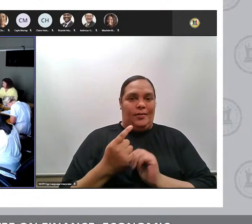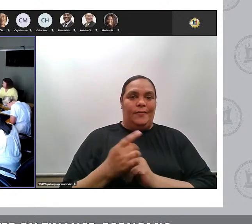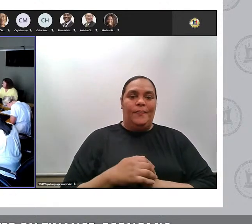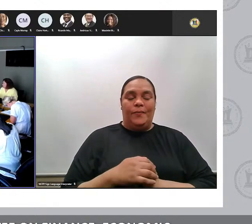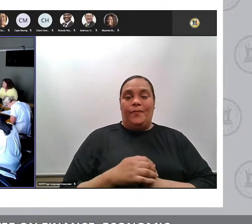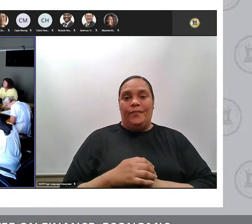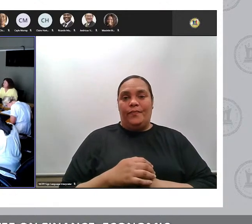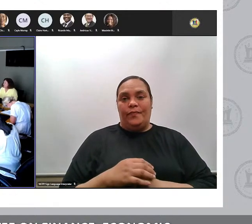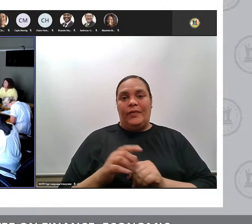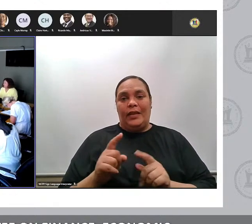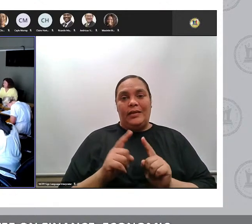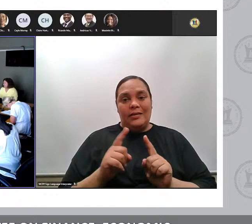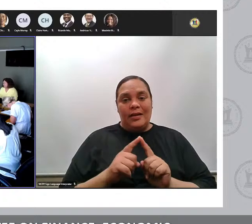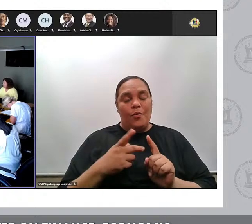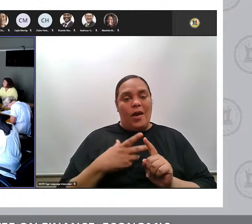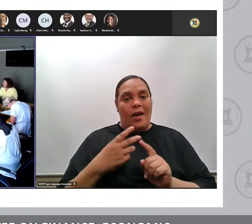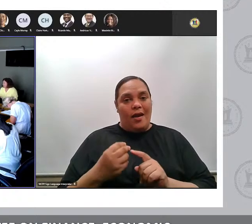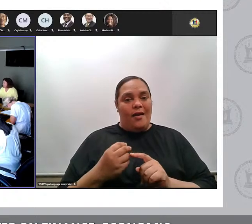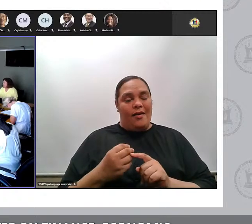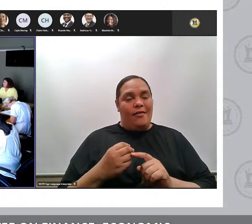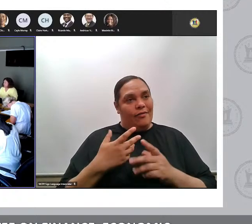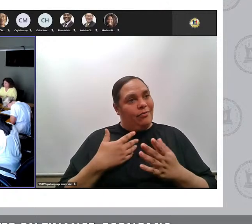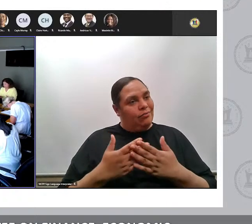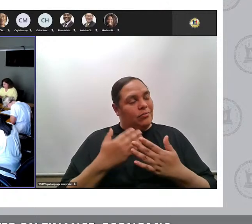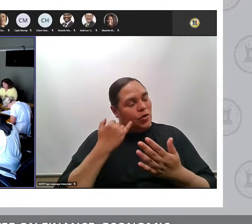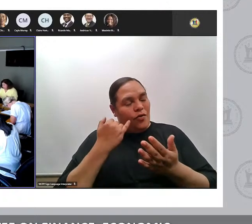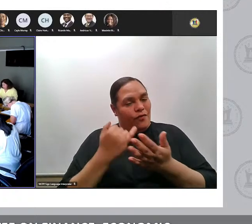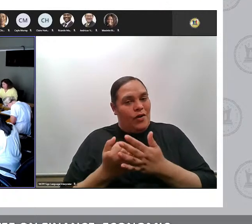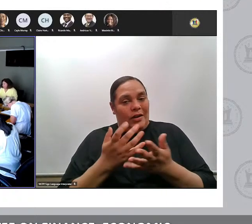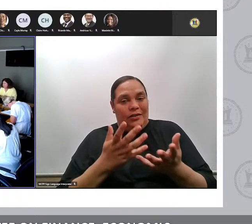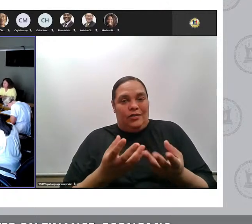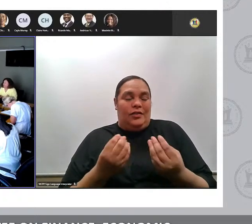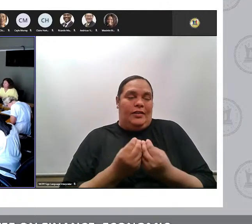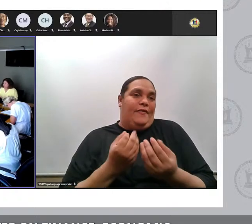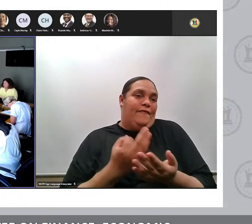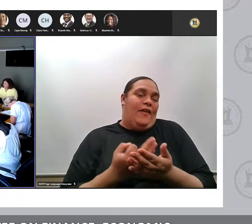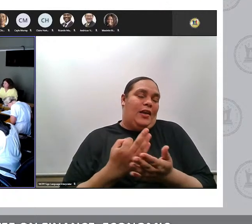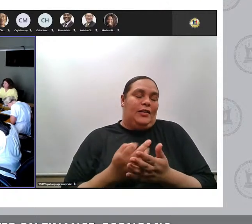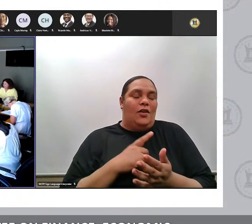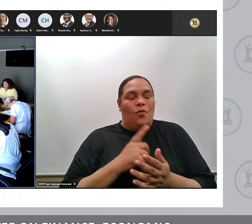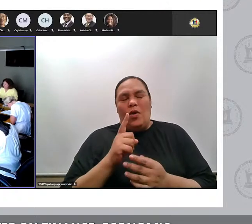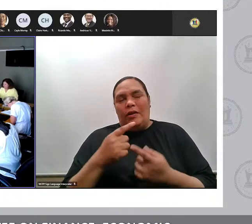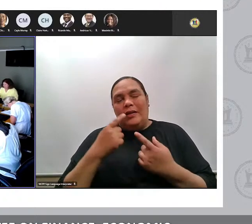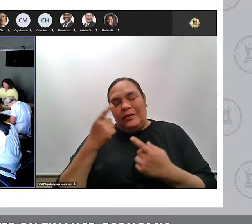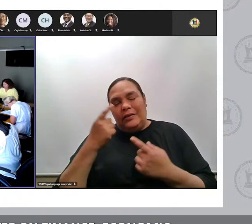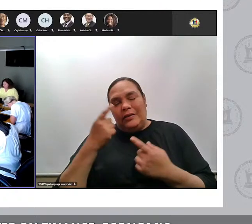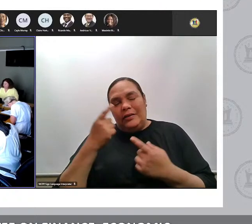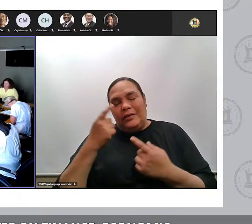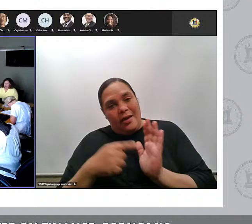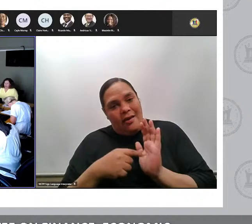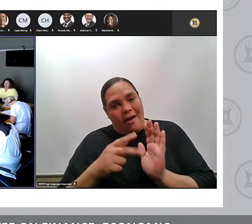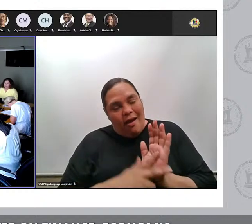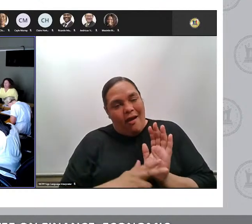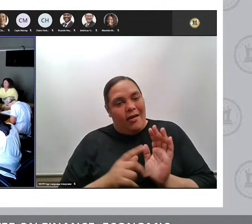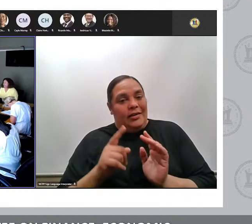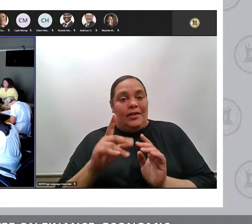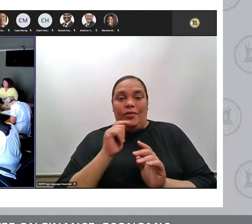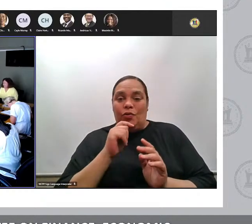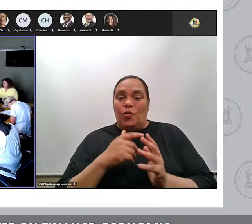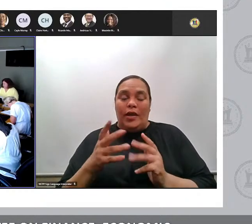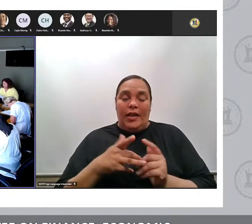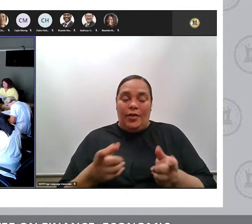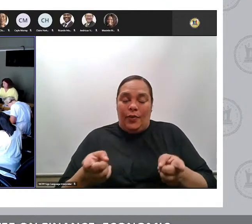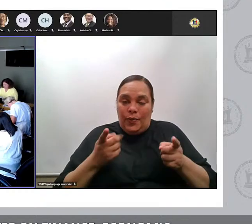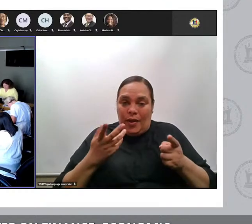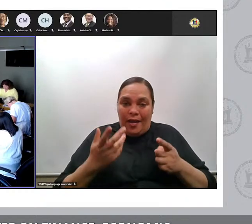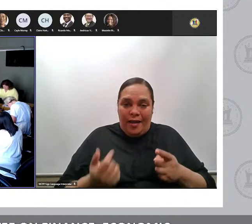and hence we also do have the probity to confirm these kind of factors in terms of what's stated in the Act, whether there are any red